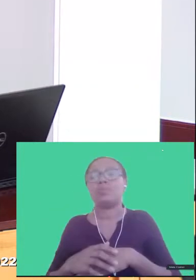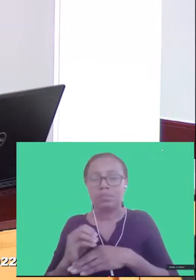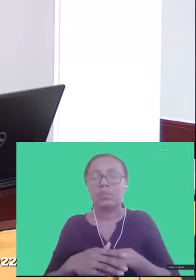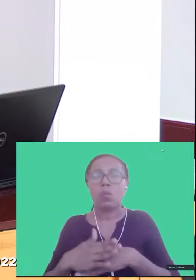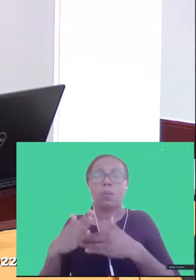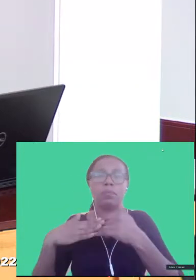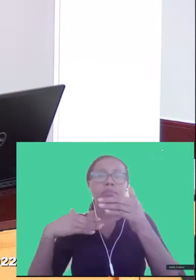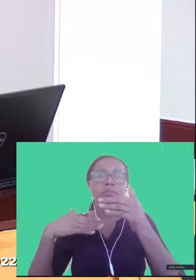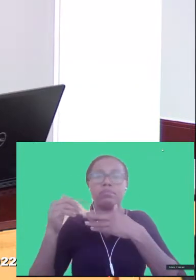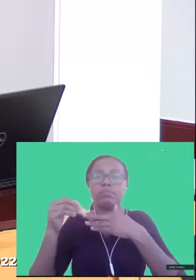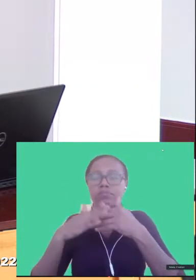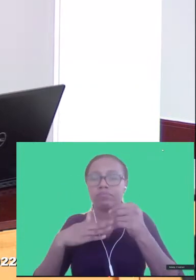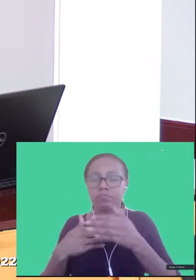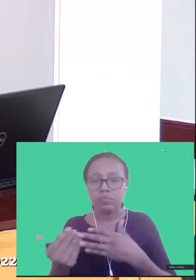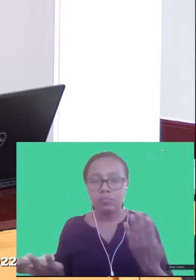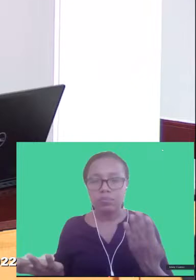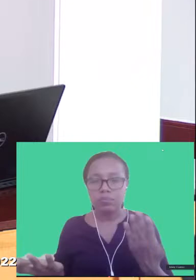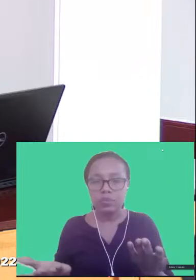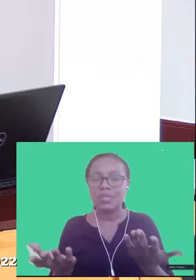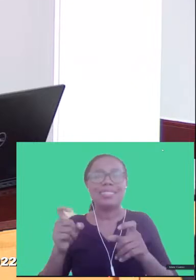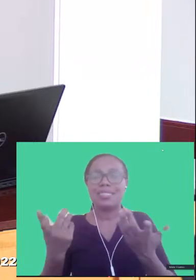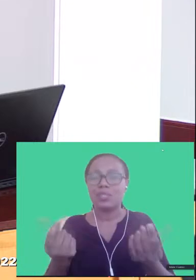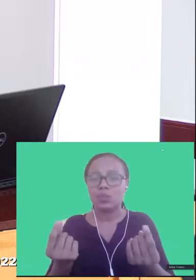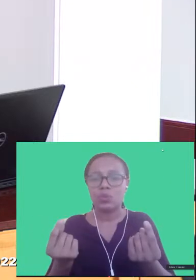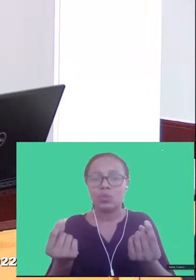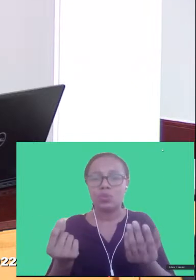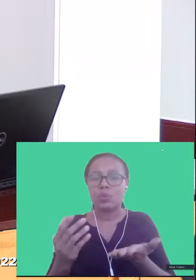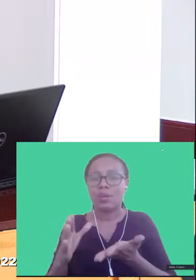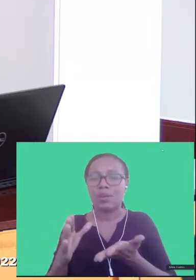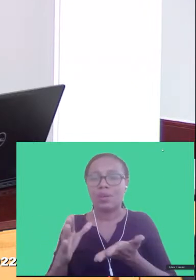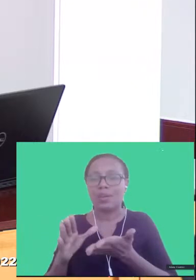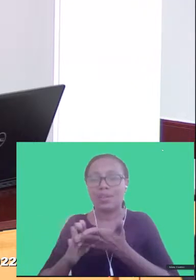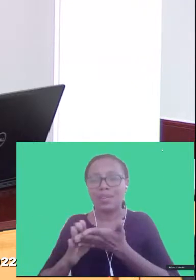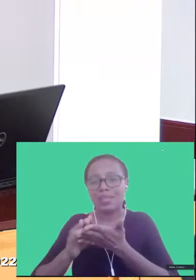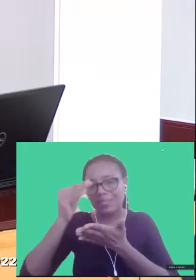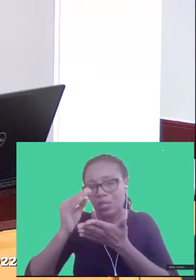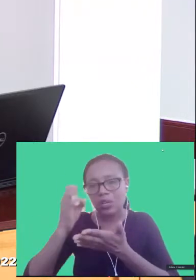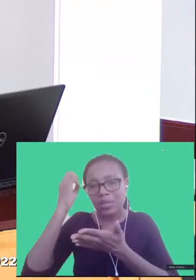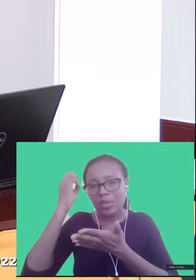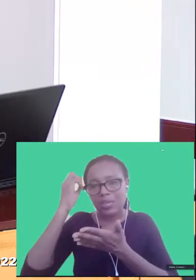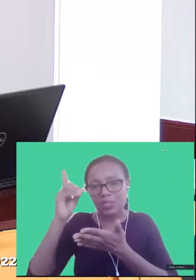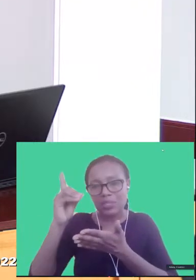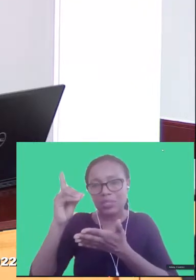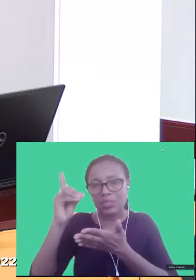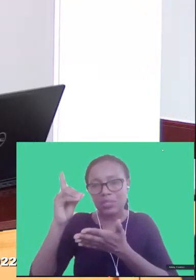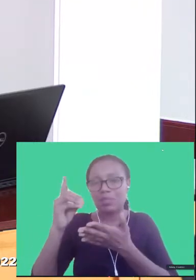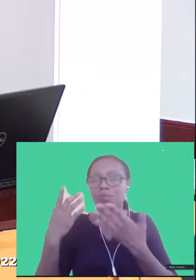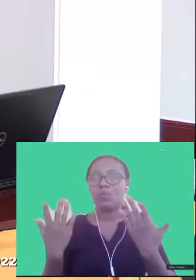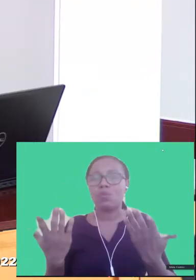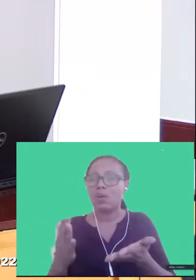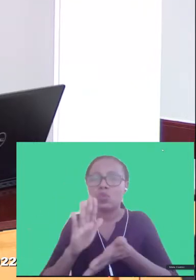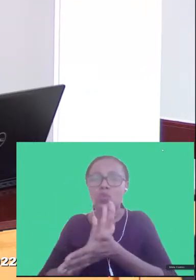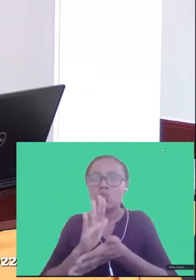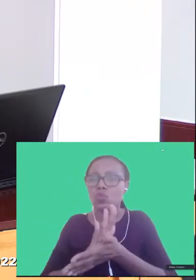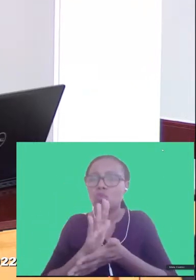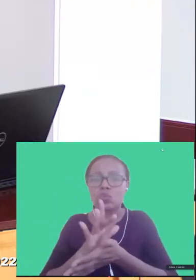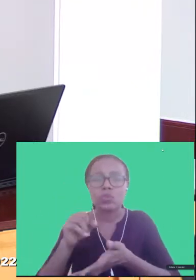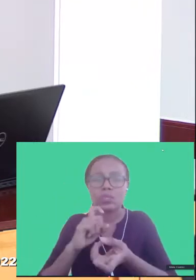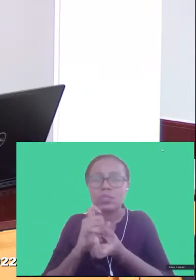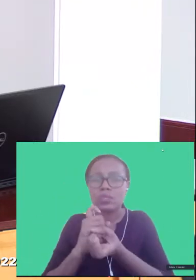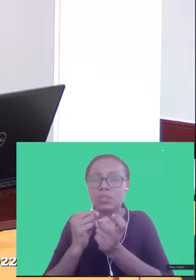because it's okay to do the retrofits within government, etc., but you need to build sustainability in the system. So the entire system